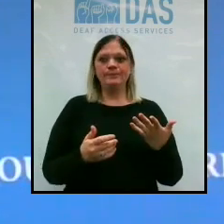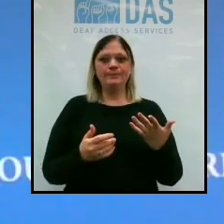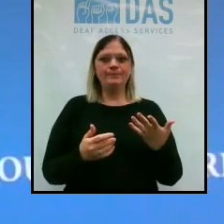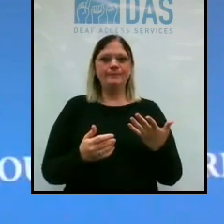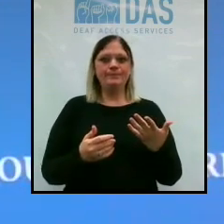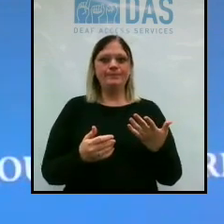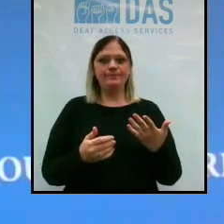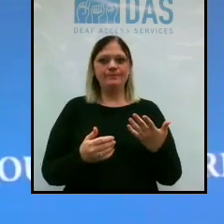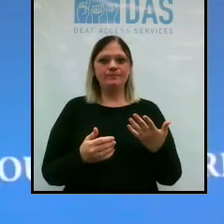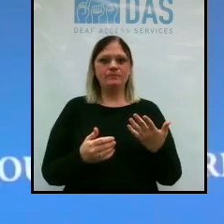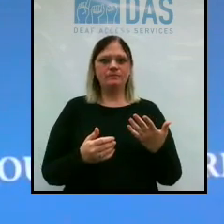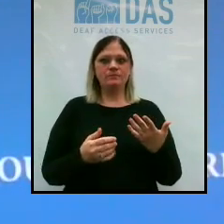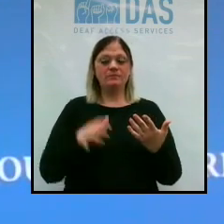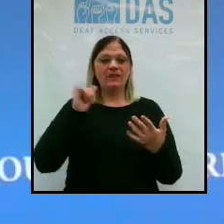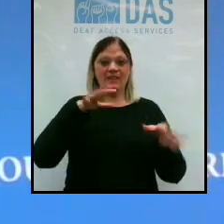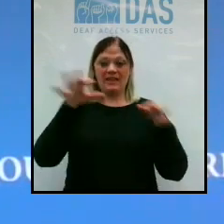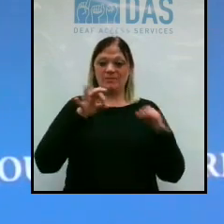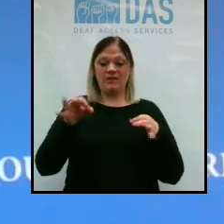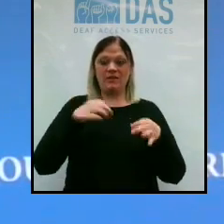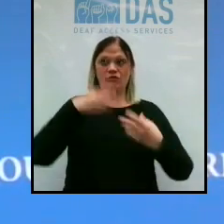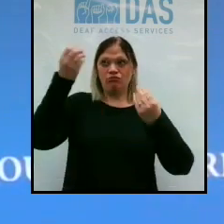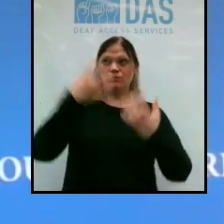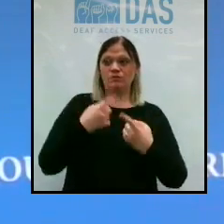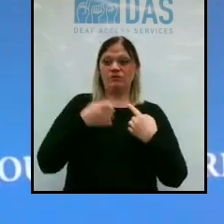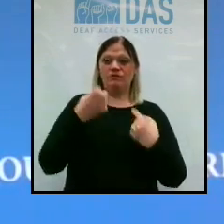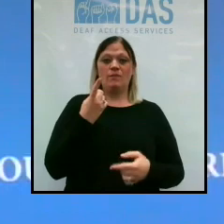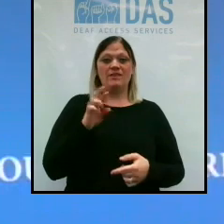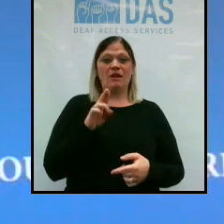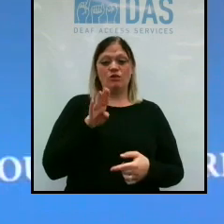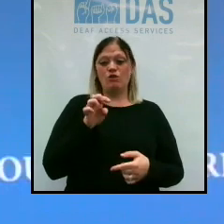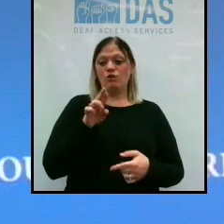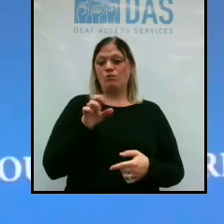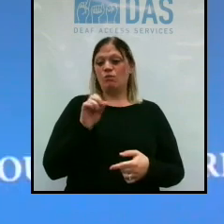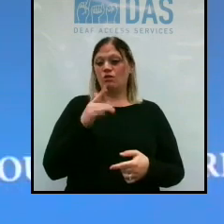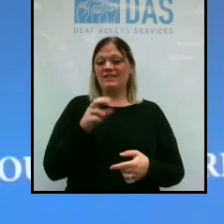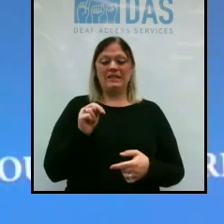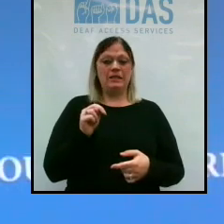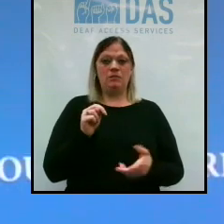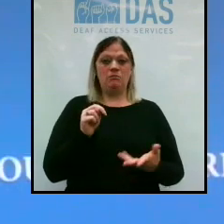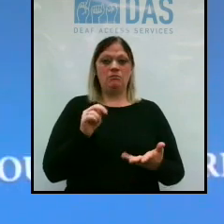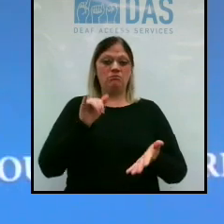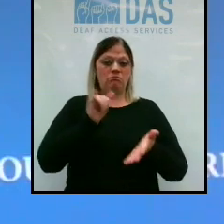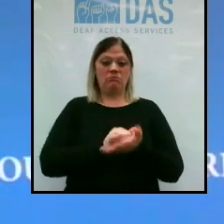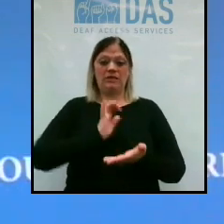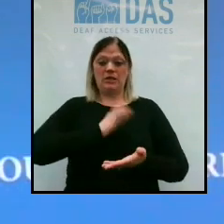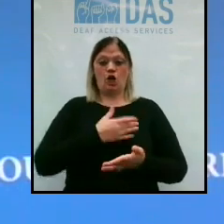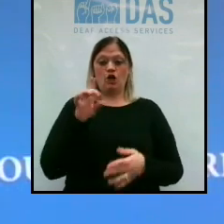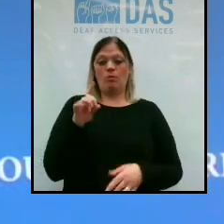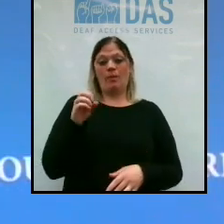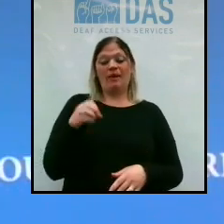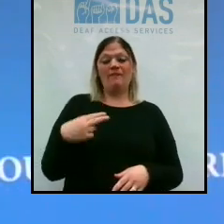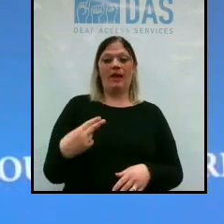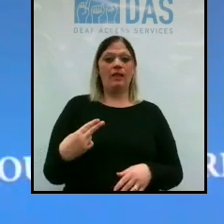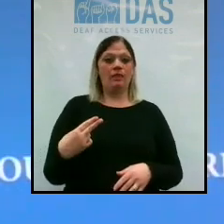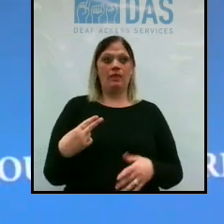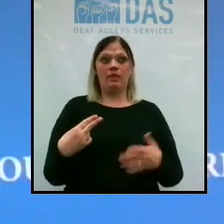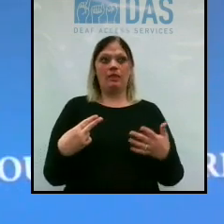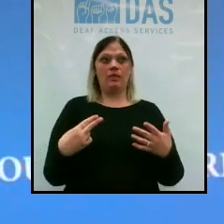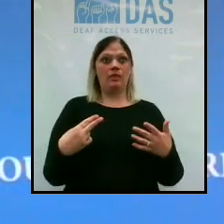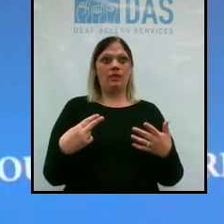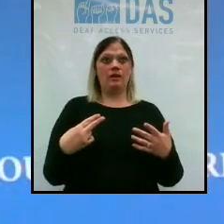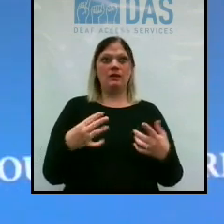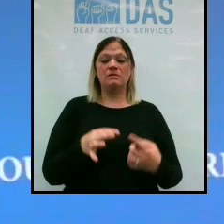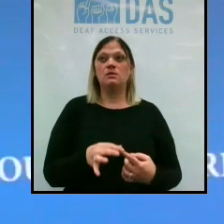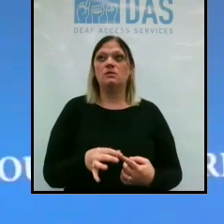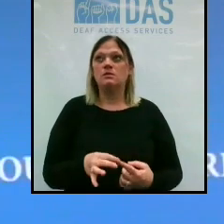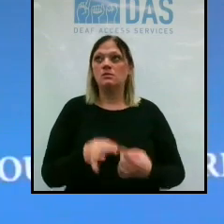is the explanation that I've received from Dr. Burstein, and that's our Department of Health is